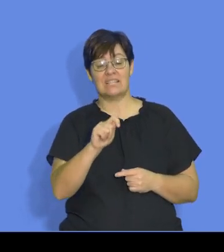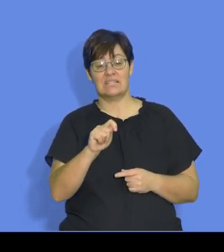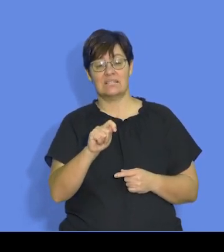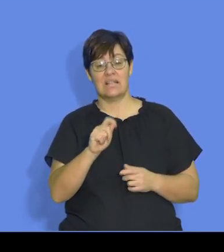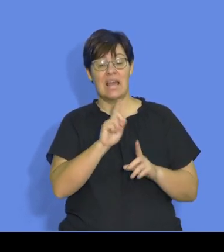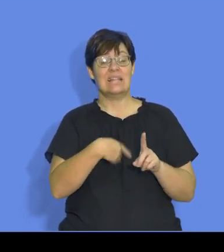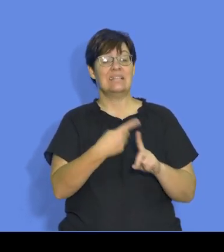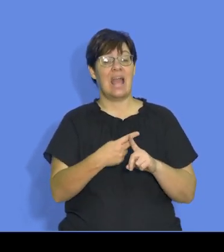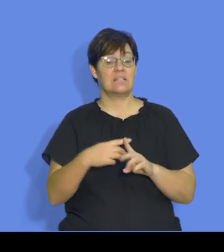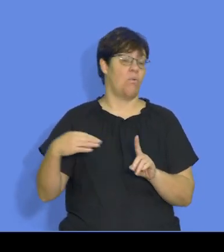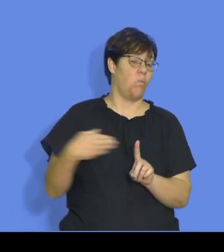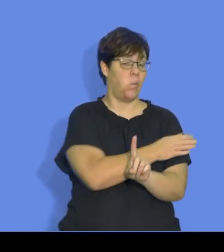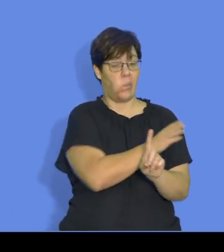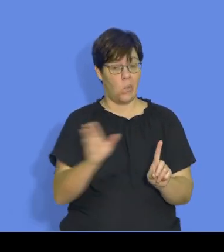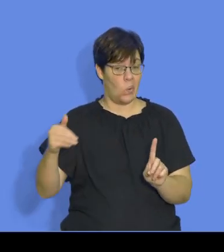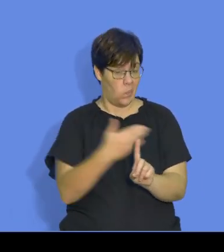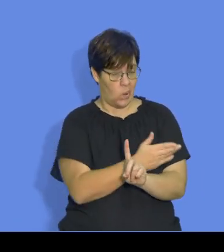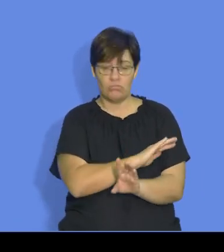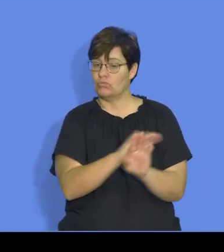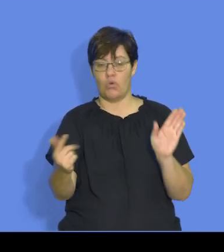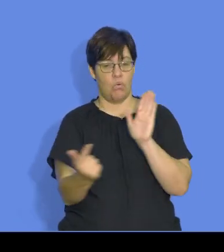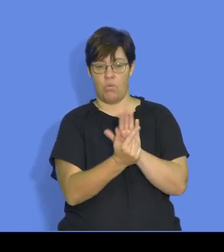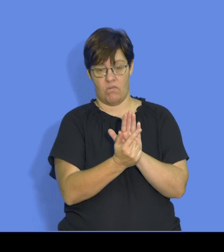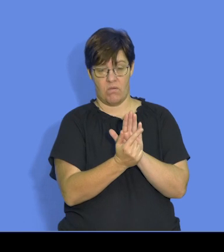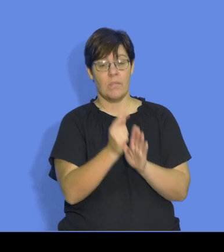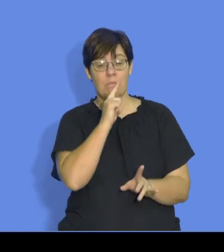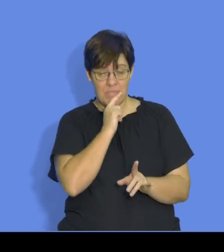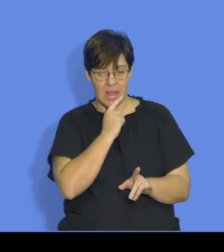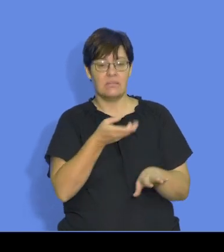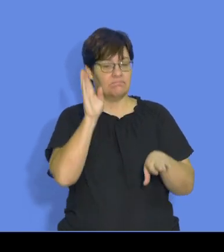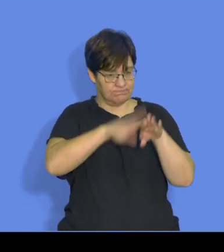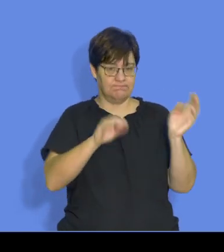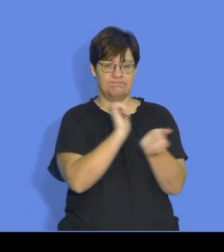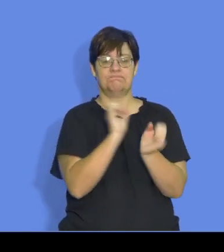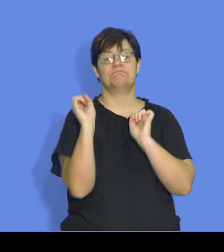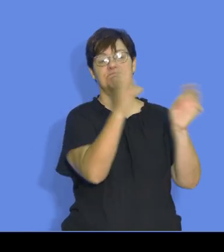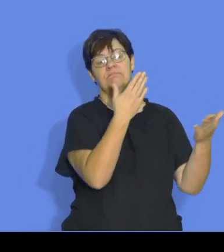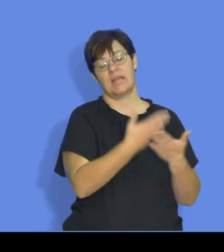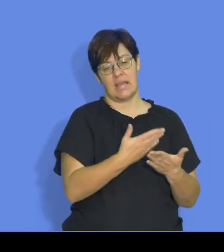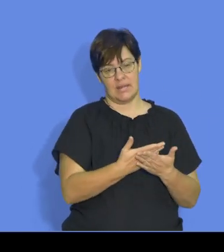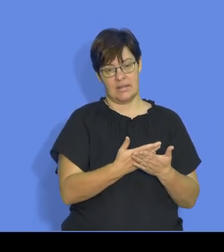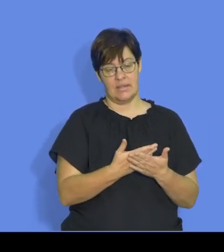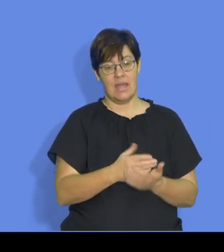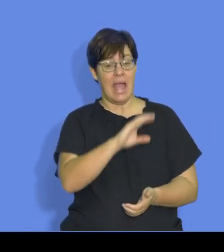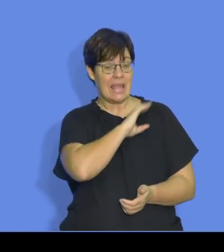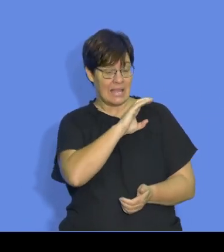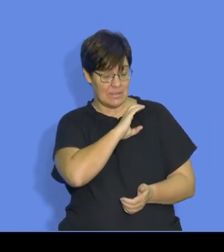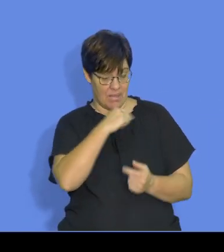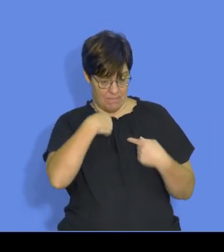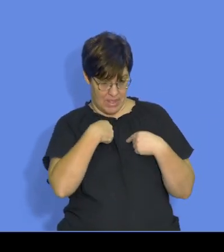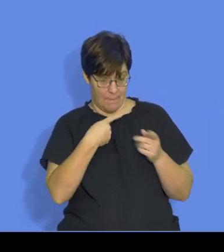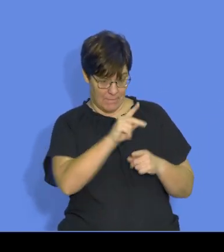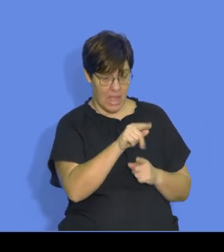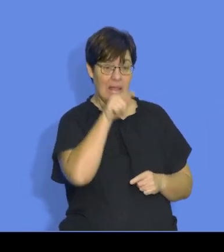is unlawful. It is a criminal offense and punishable by law. The customer and the vendor would face